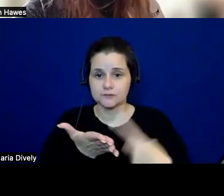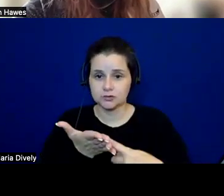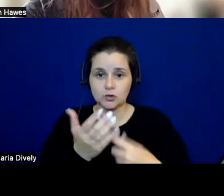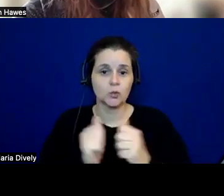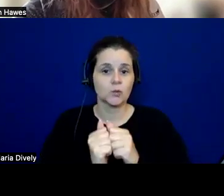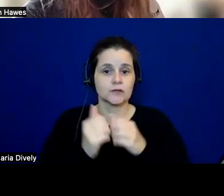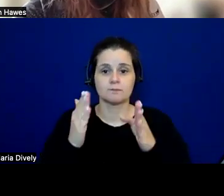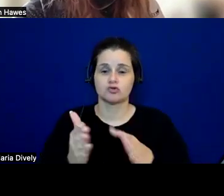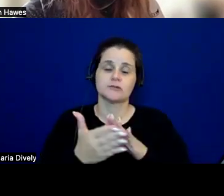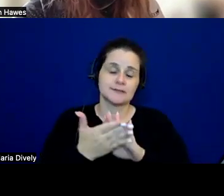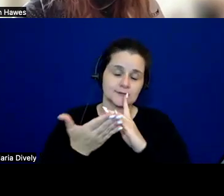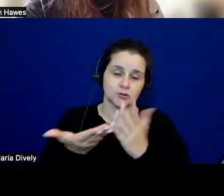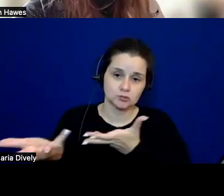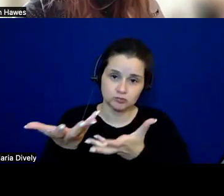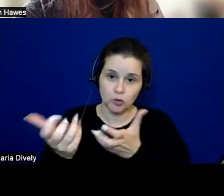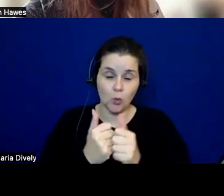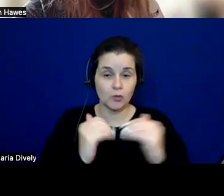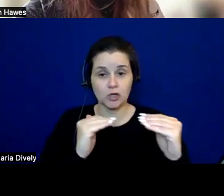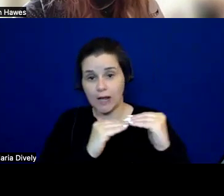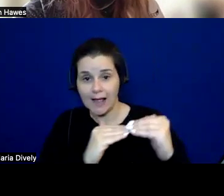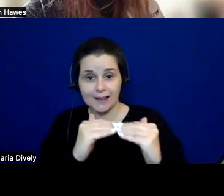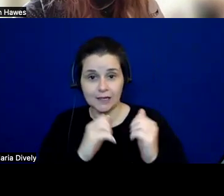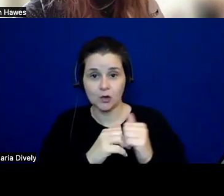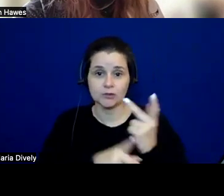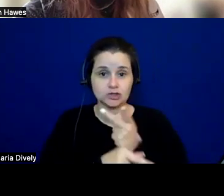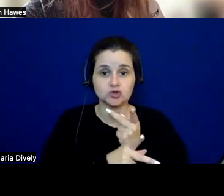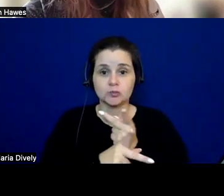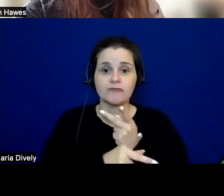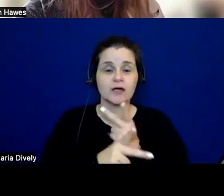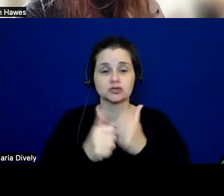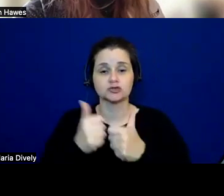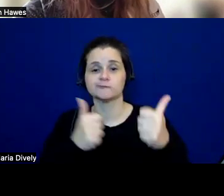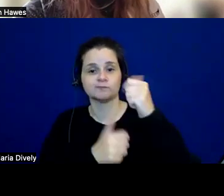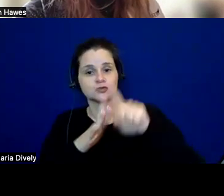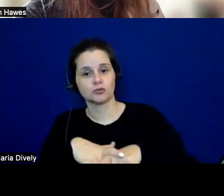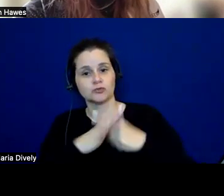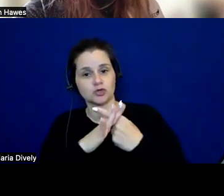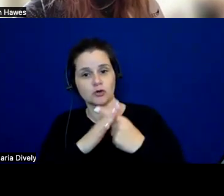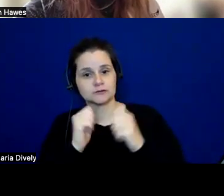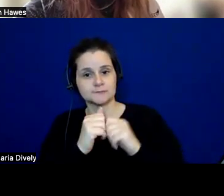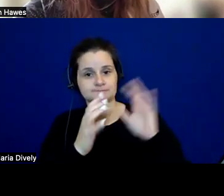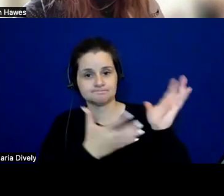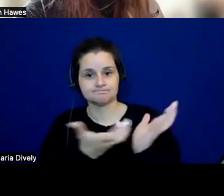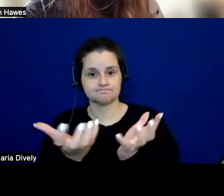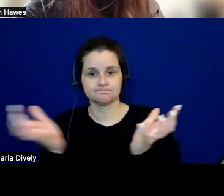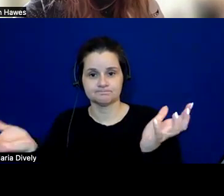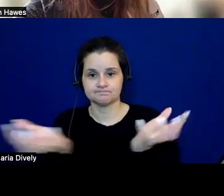they're serving, even maybe with their colleague or with their supervisor, to start to kind of bring these things together.